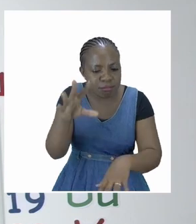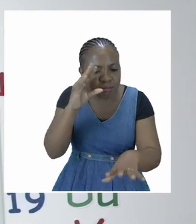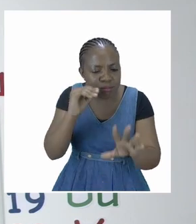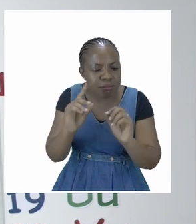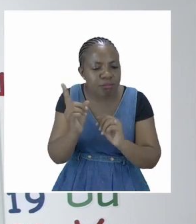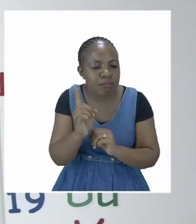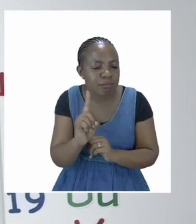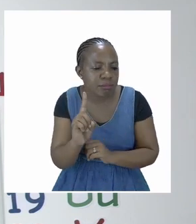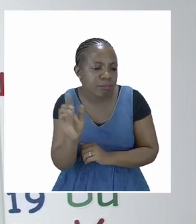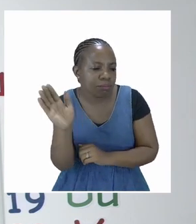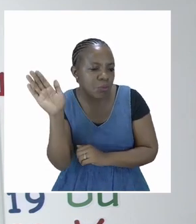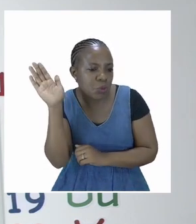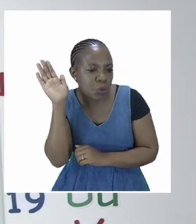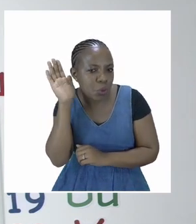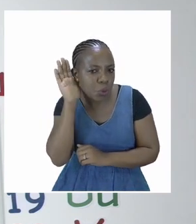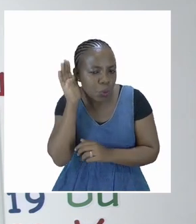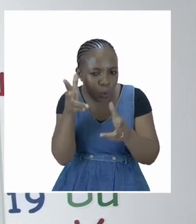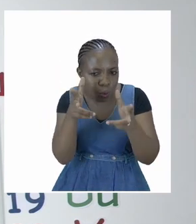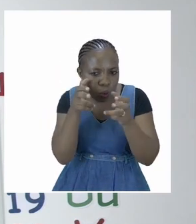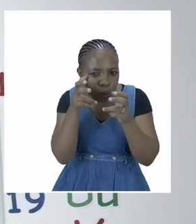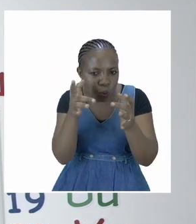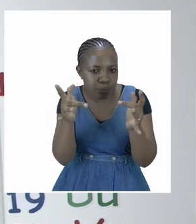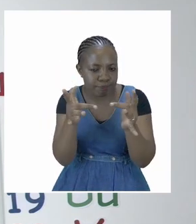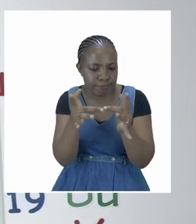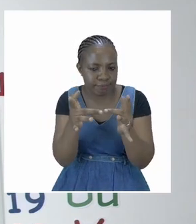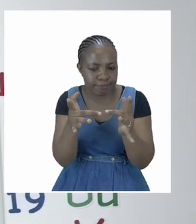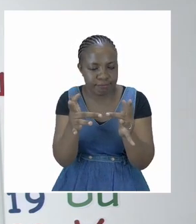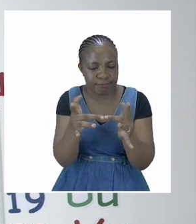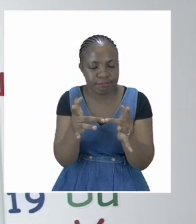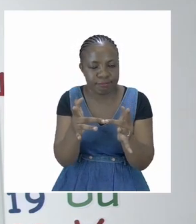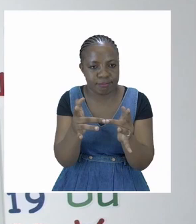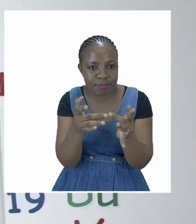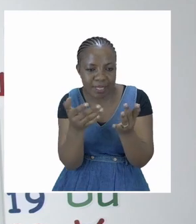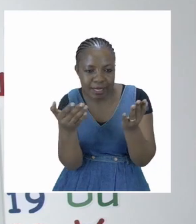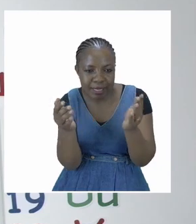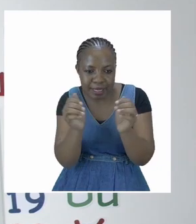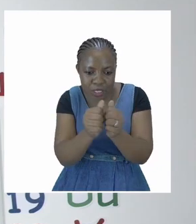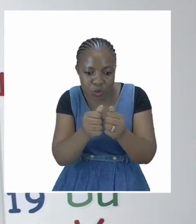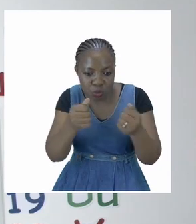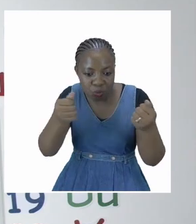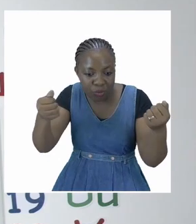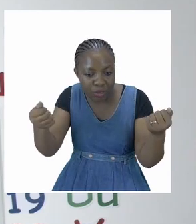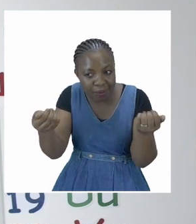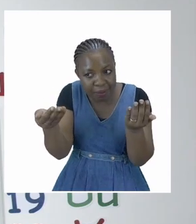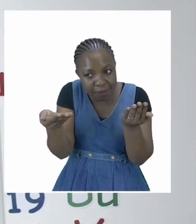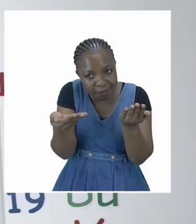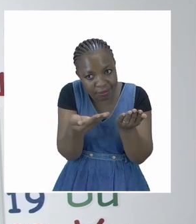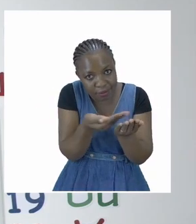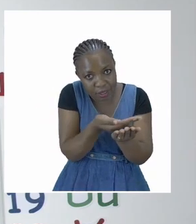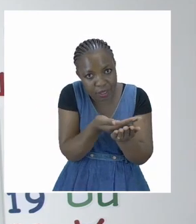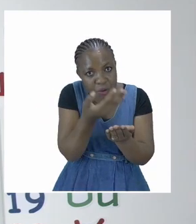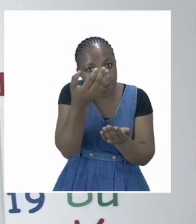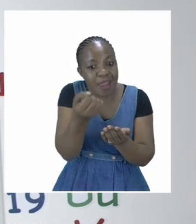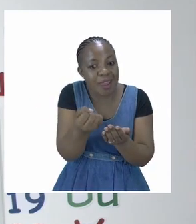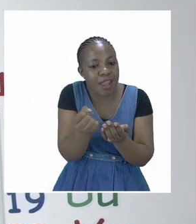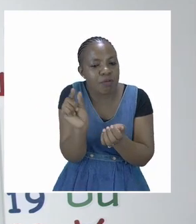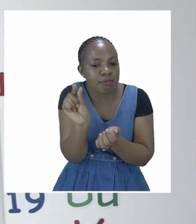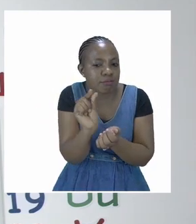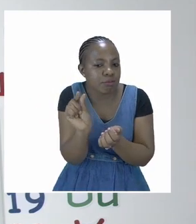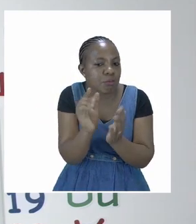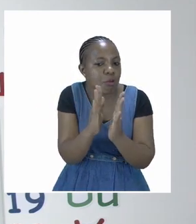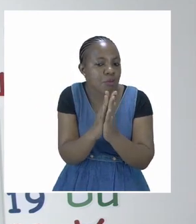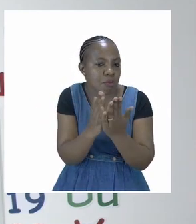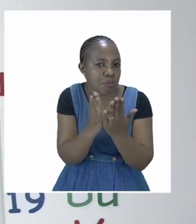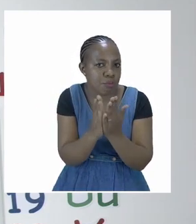or watching online. Inside the newspapers, there is an insert of the lesson